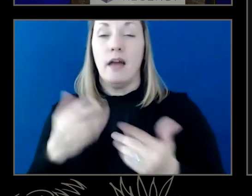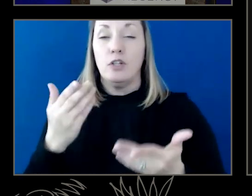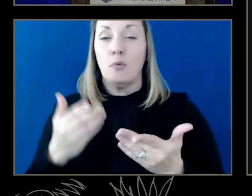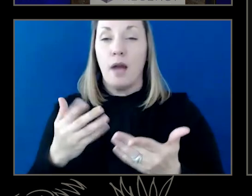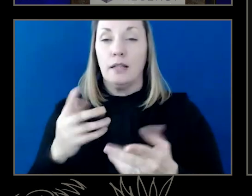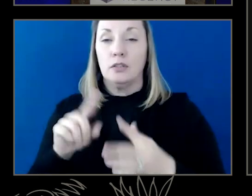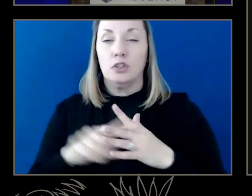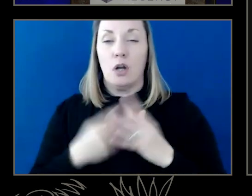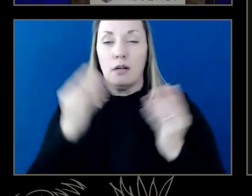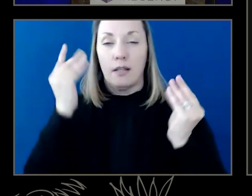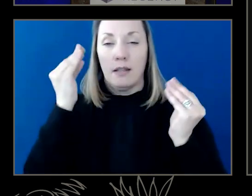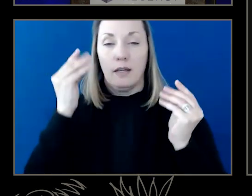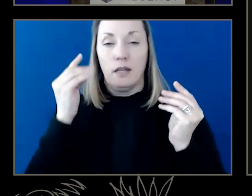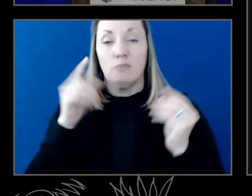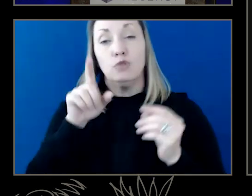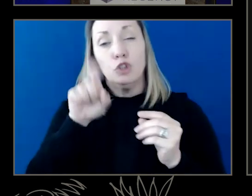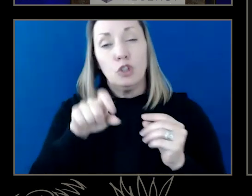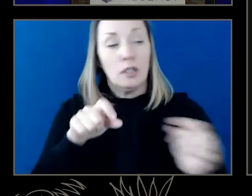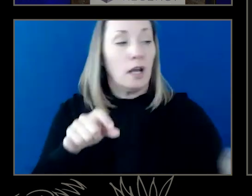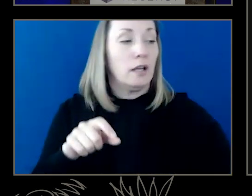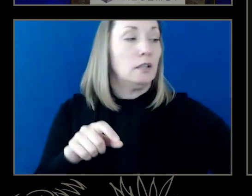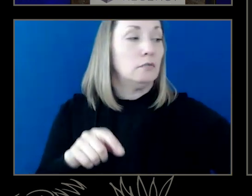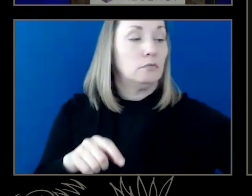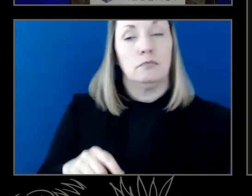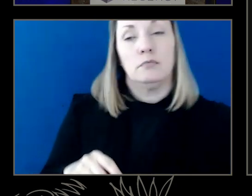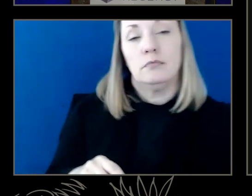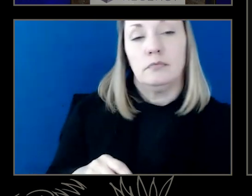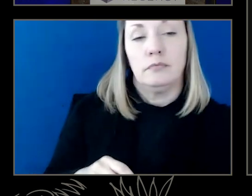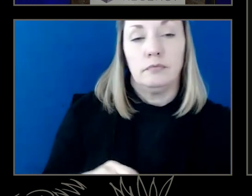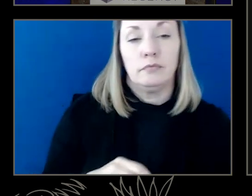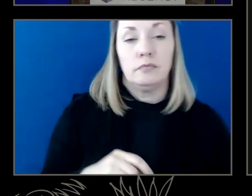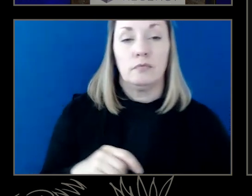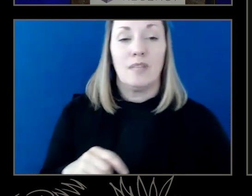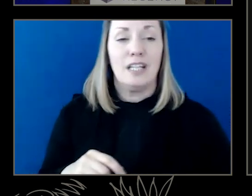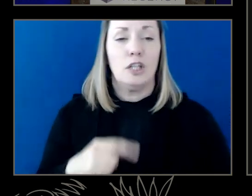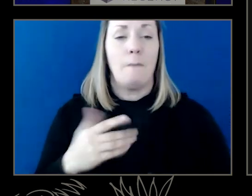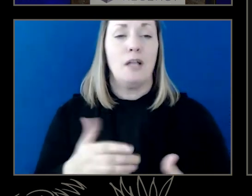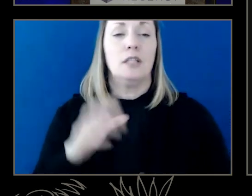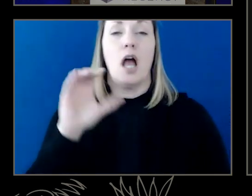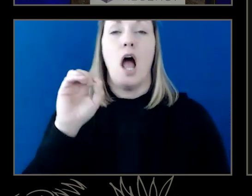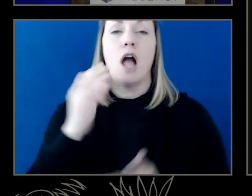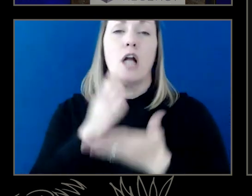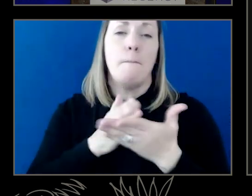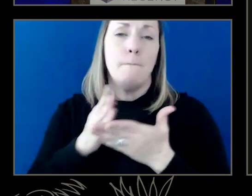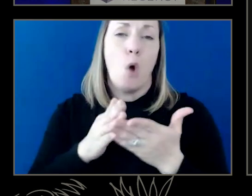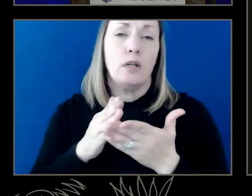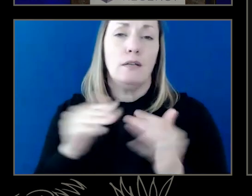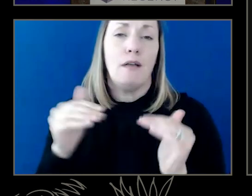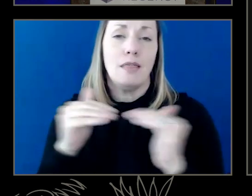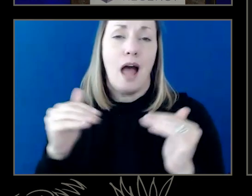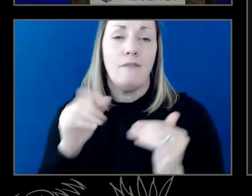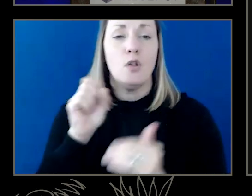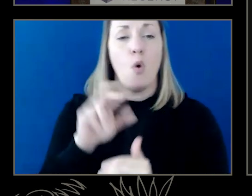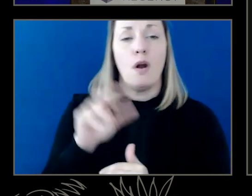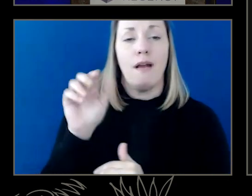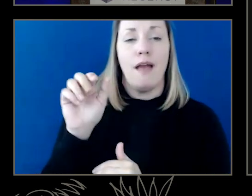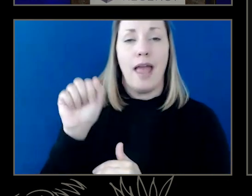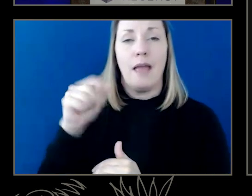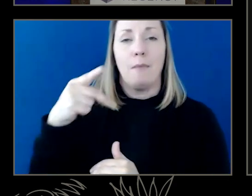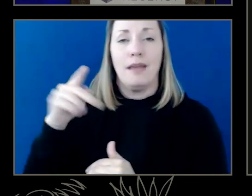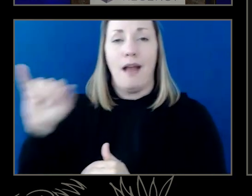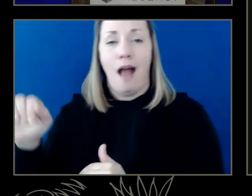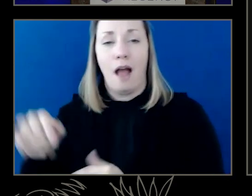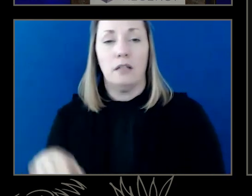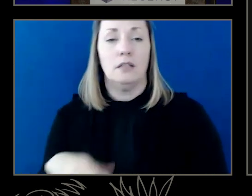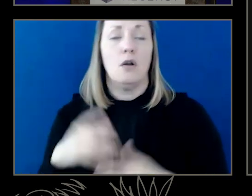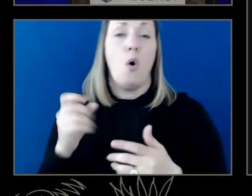start thinking, should I implement it at the component level or at the API layer? Or is it safe for the backend to handle it